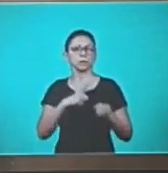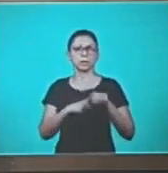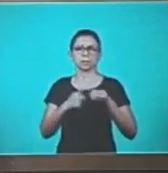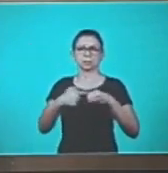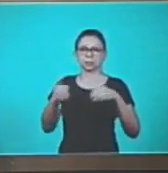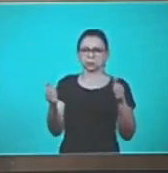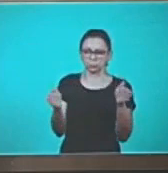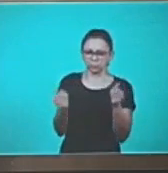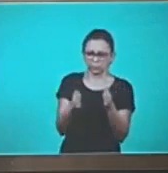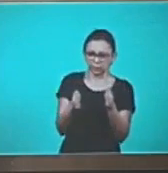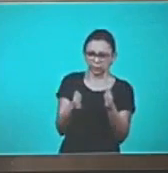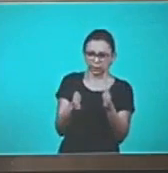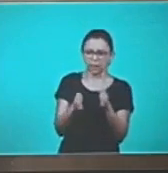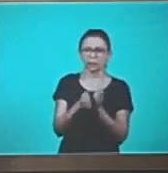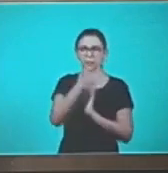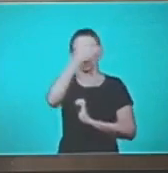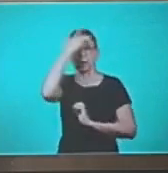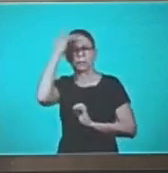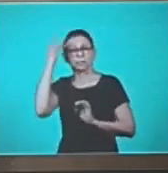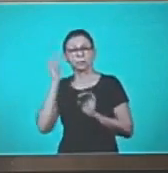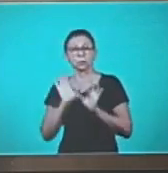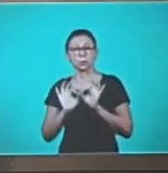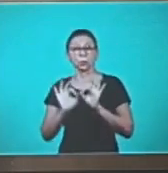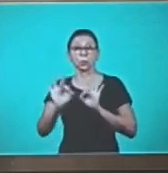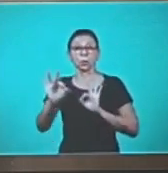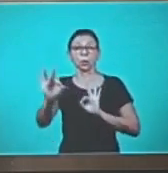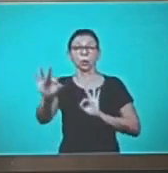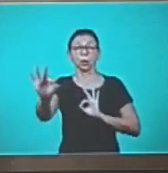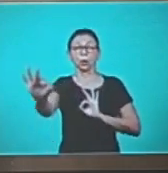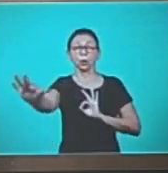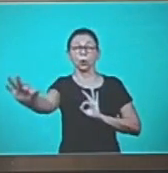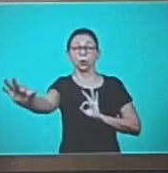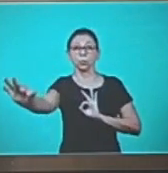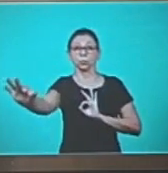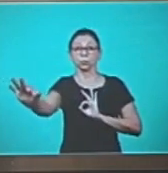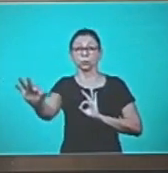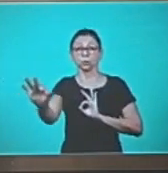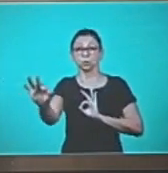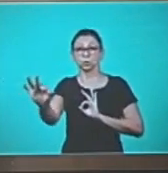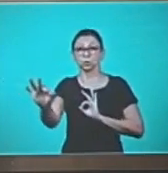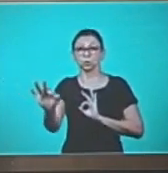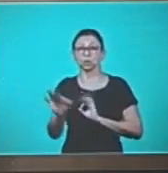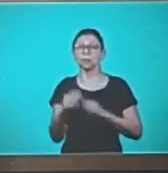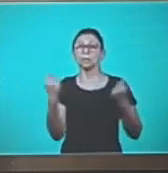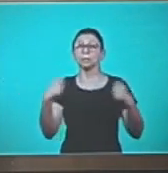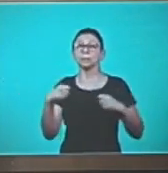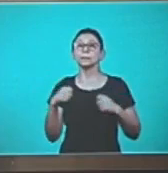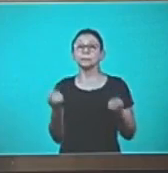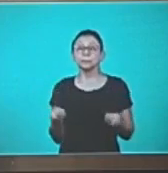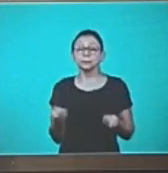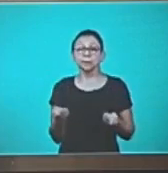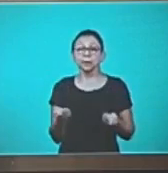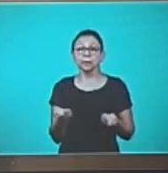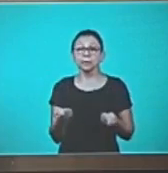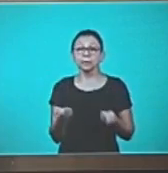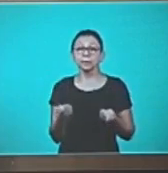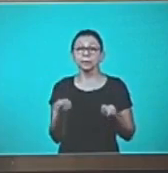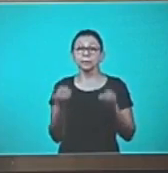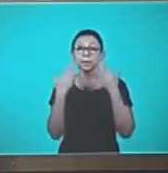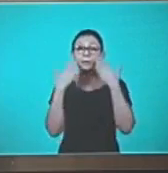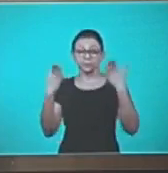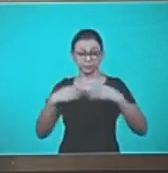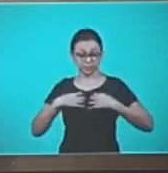own characteristics. The city was small, people came from afar, and they had to identify with the